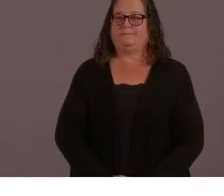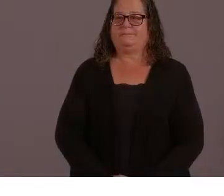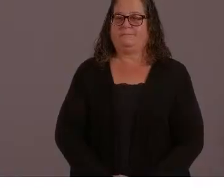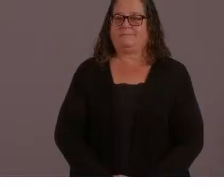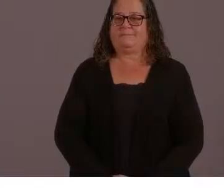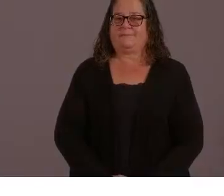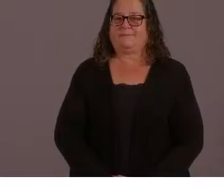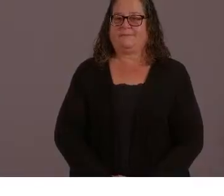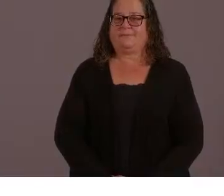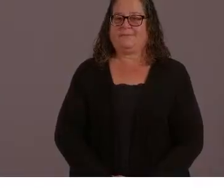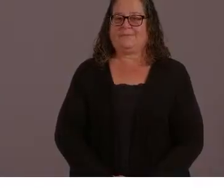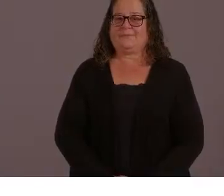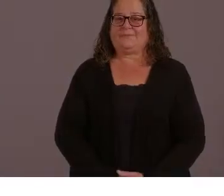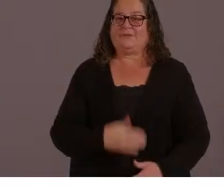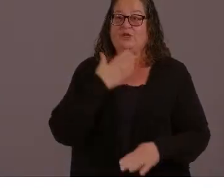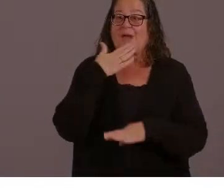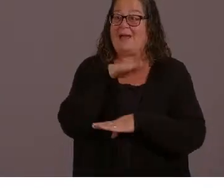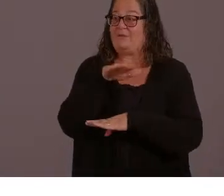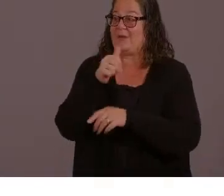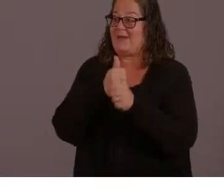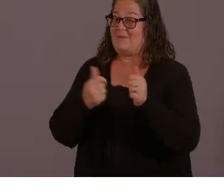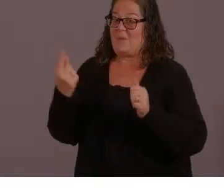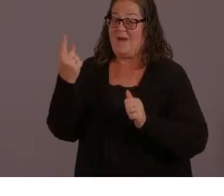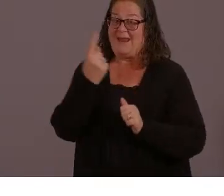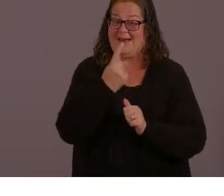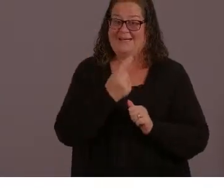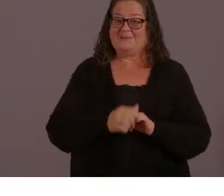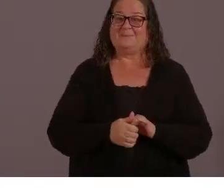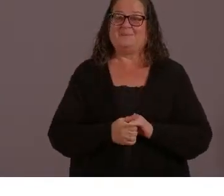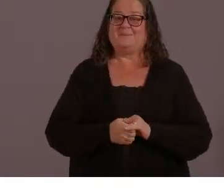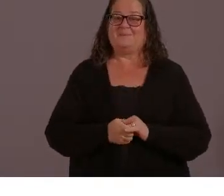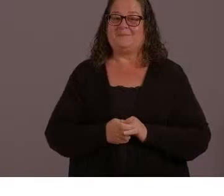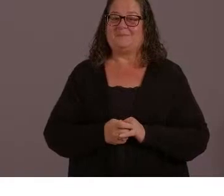Good afternoon, everyone. I'm going to have to mute my computer.